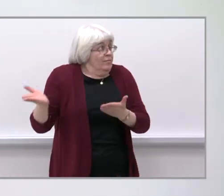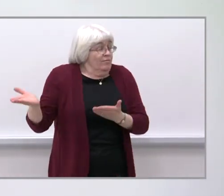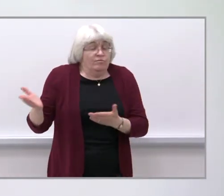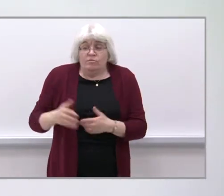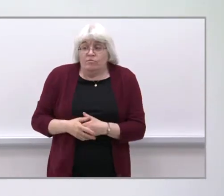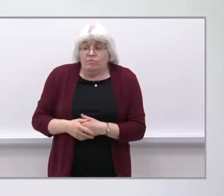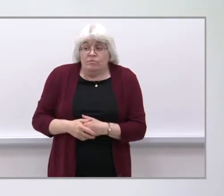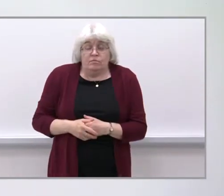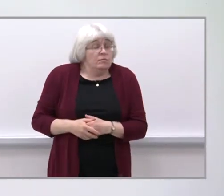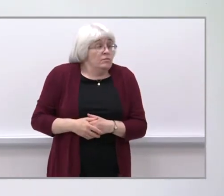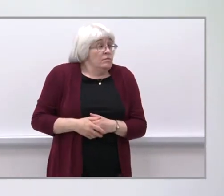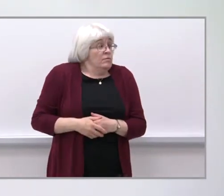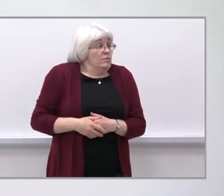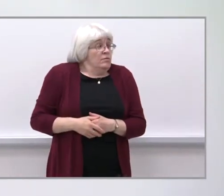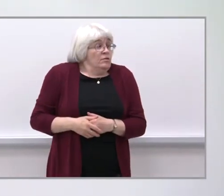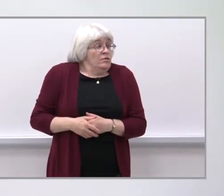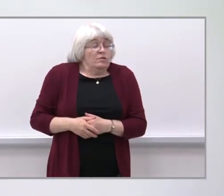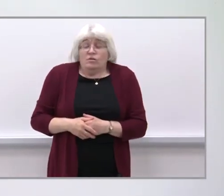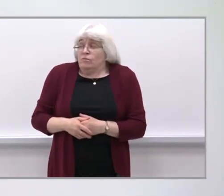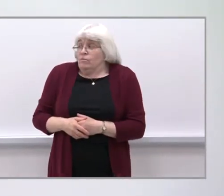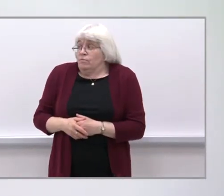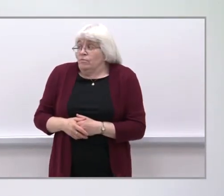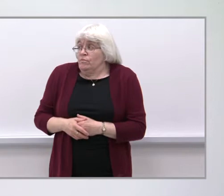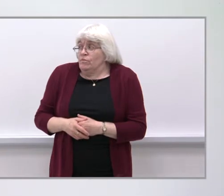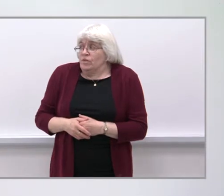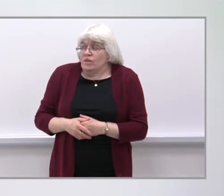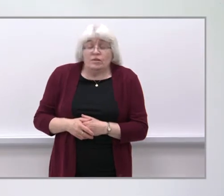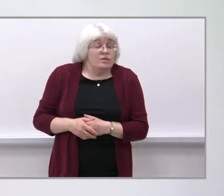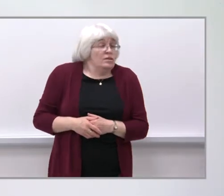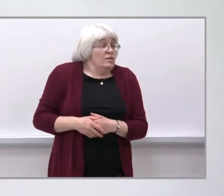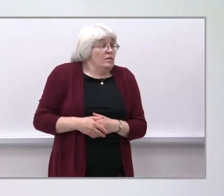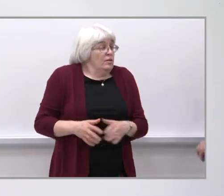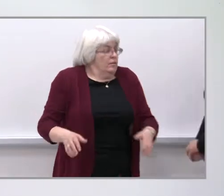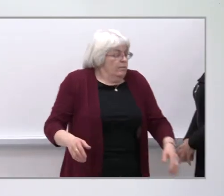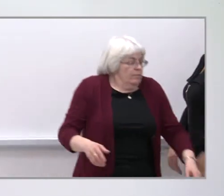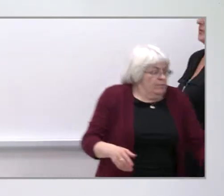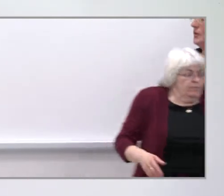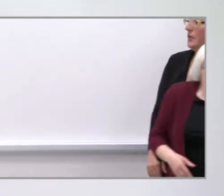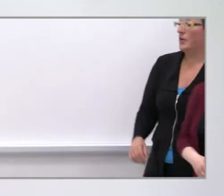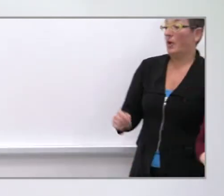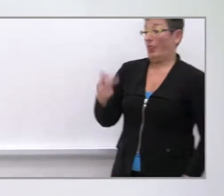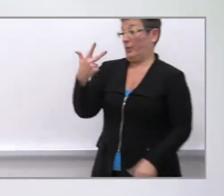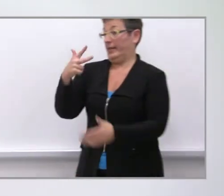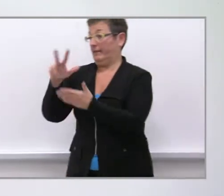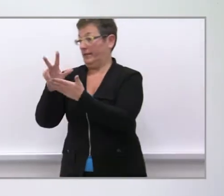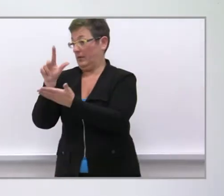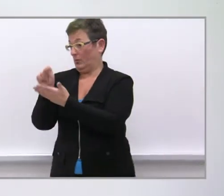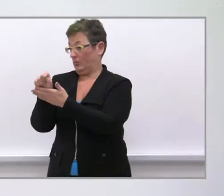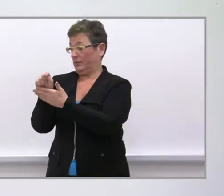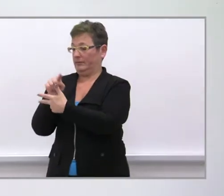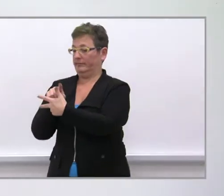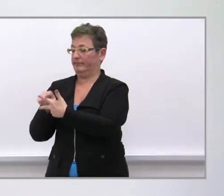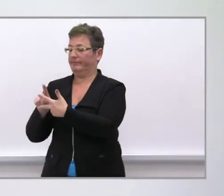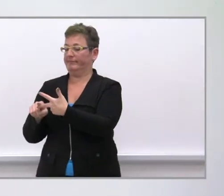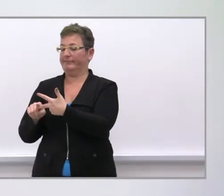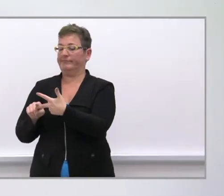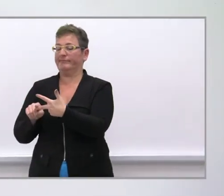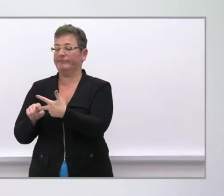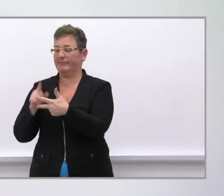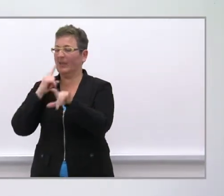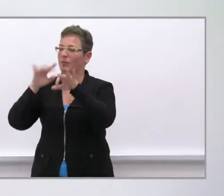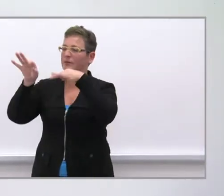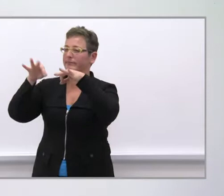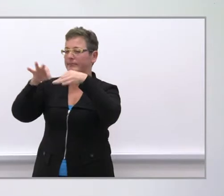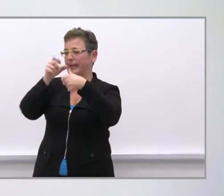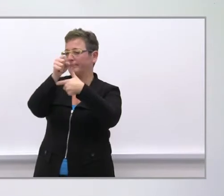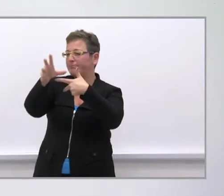already interpreted in sign language? There's 3 videos that sort of outline, give you an